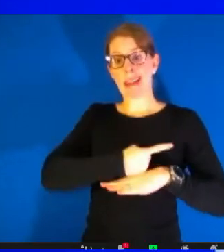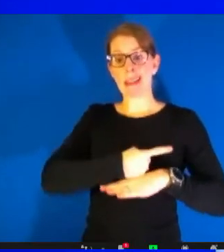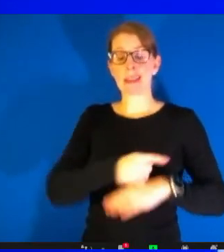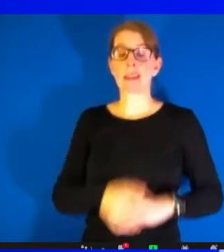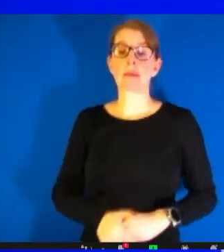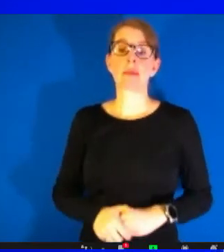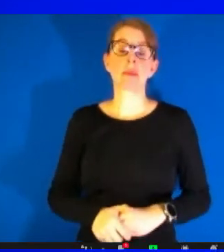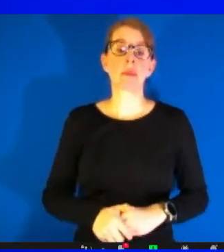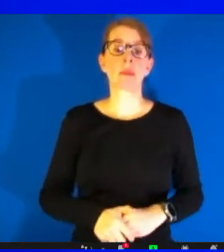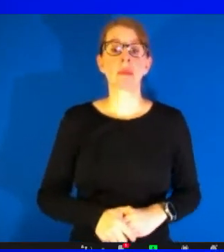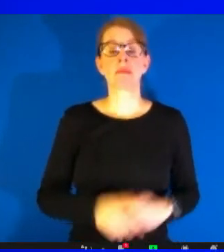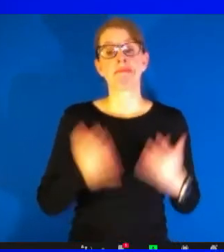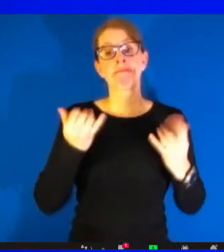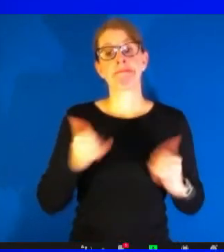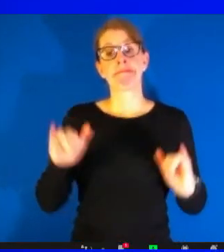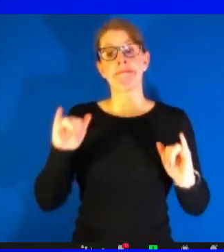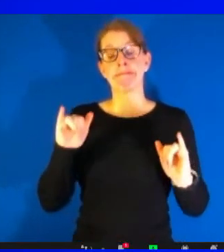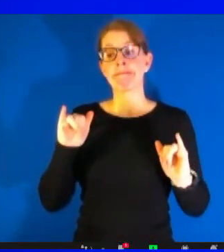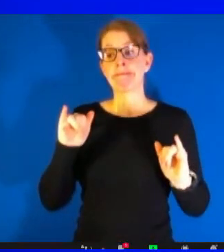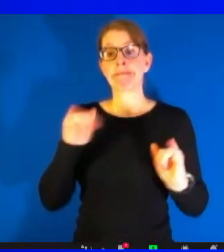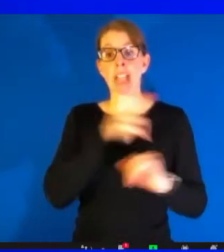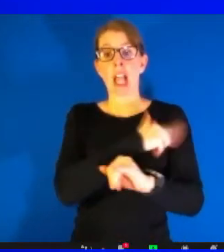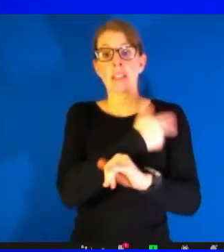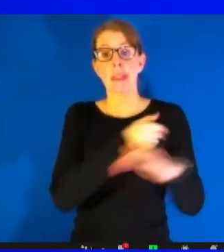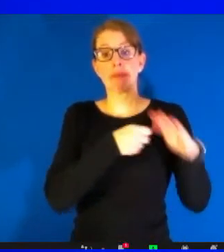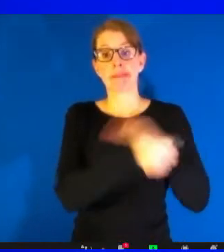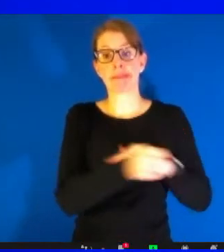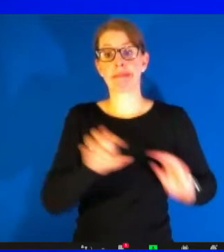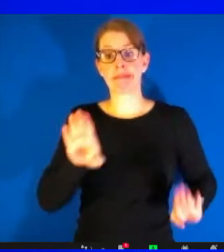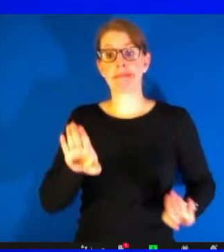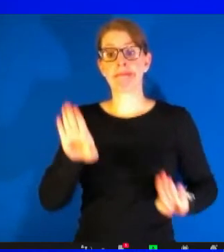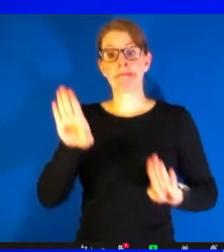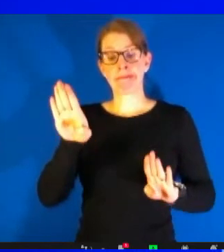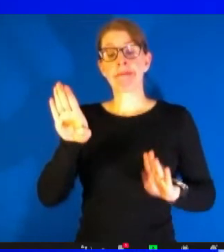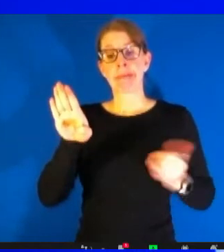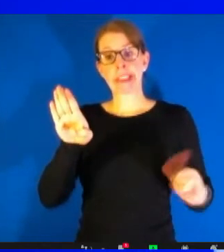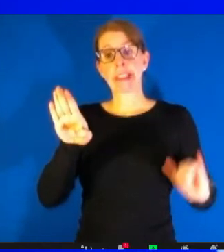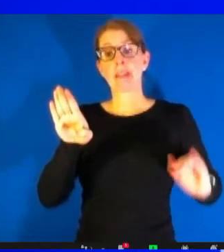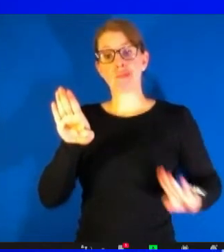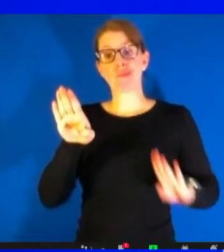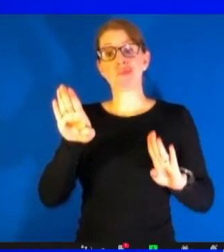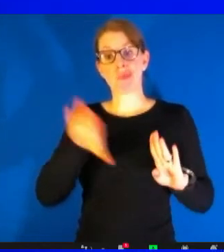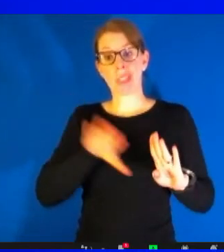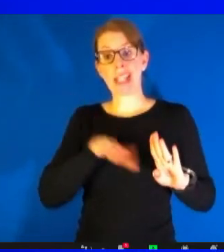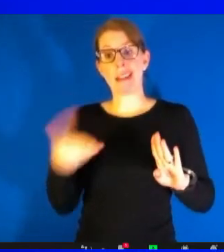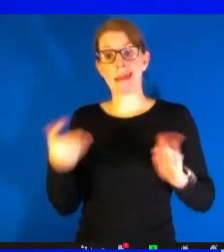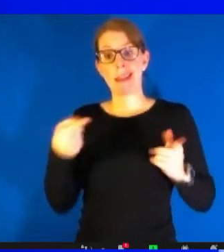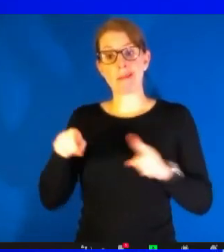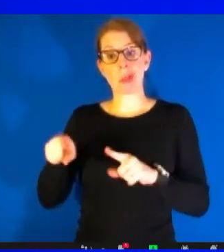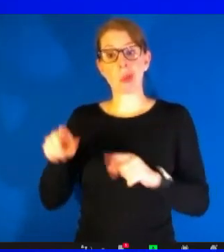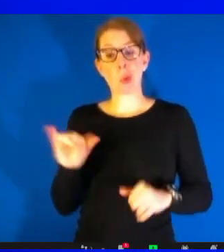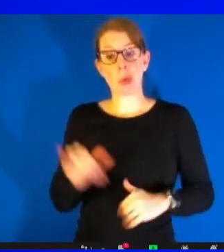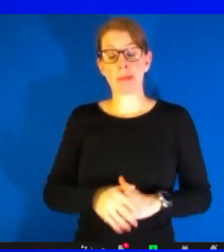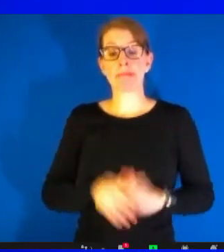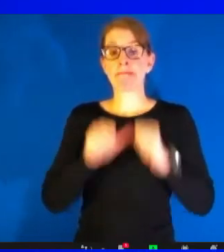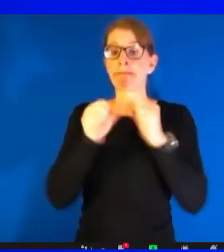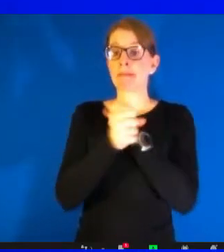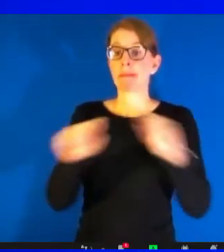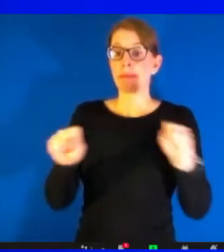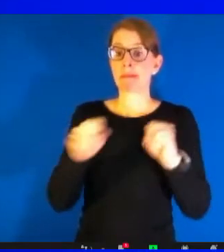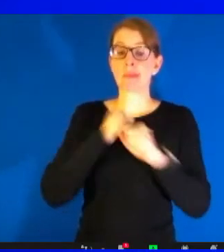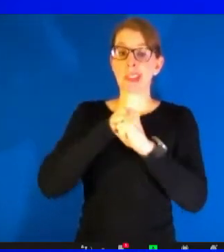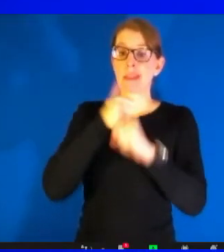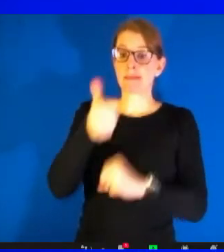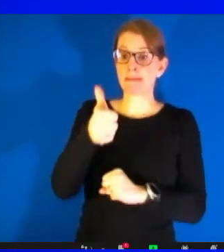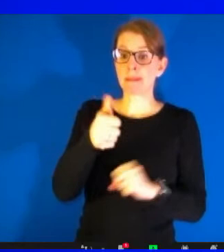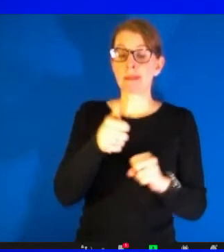we are still seeing great hospitalizations and a good number of deaths as well. Continue to be safe and protect yourself and your